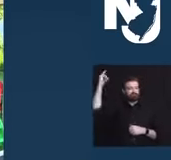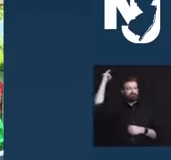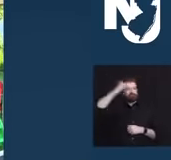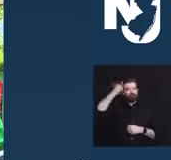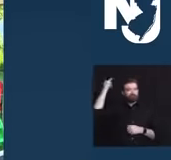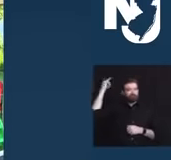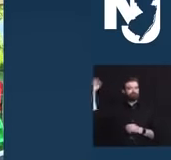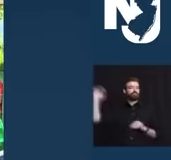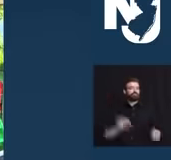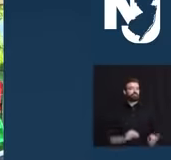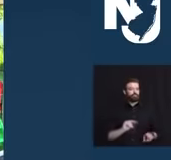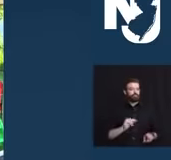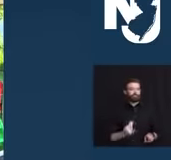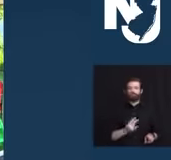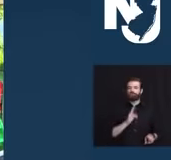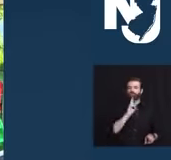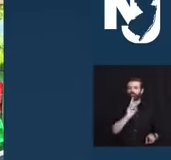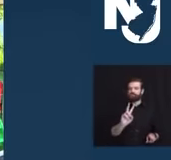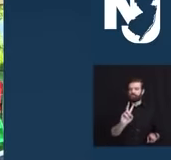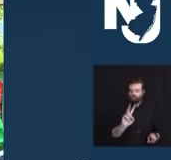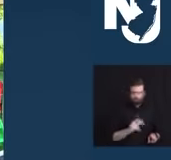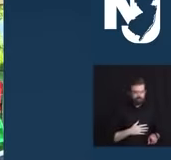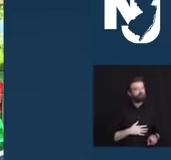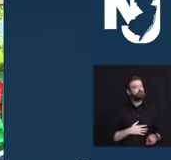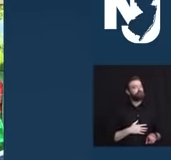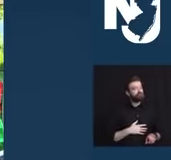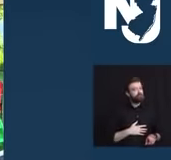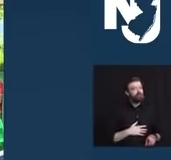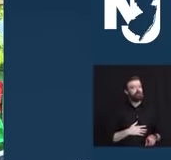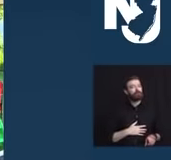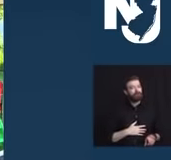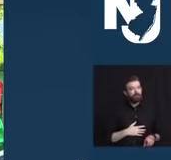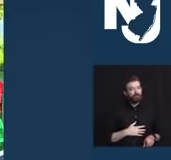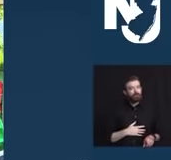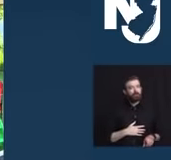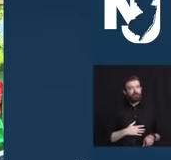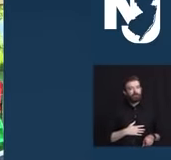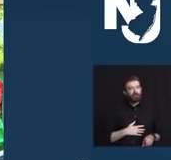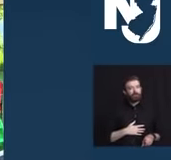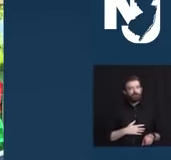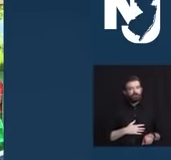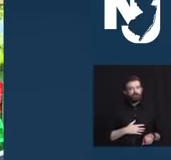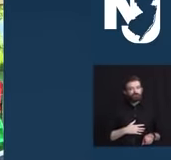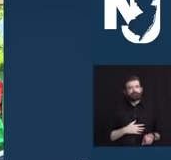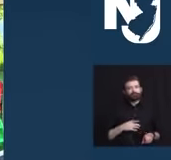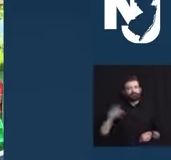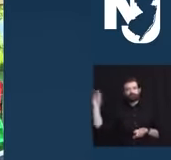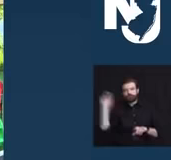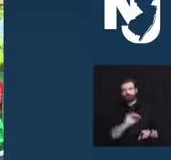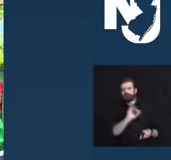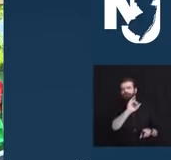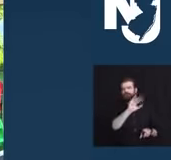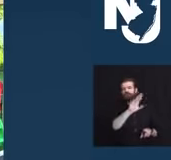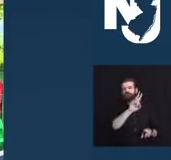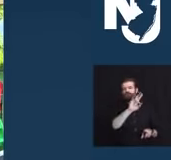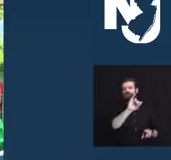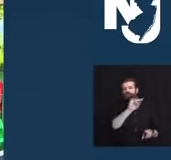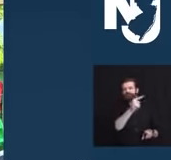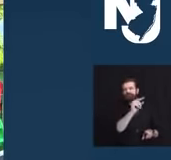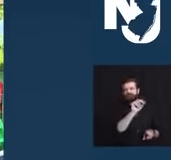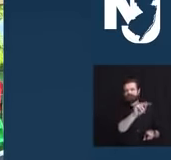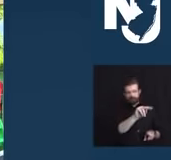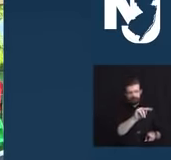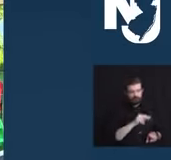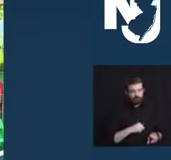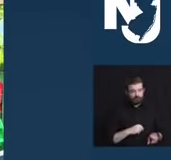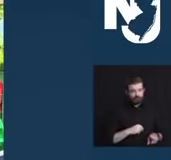2, first living with his family in Irvington, then calling Kenilworth home for a decade. He graduated from Brearley High while